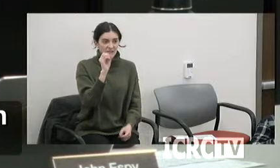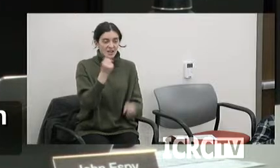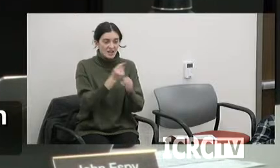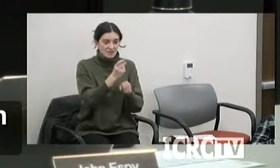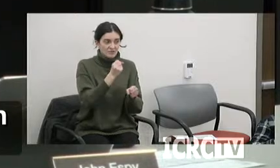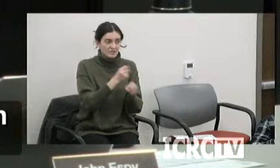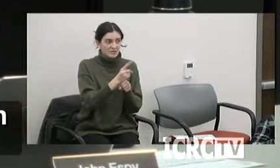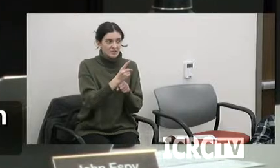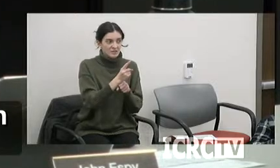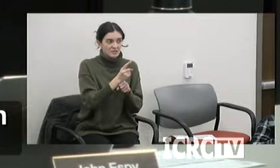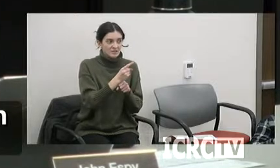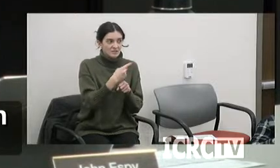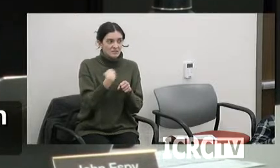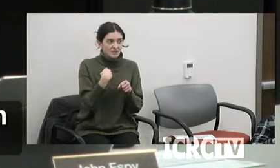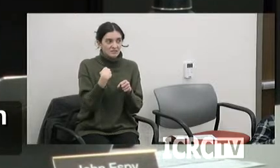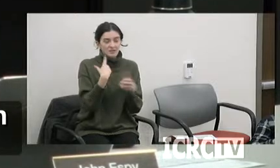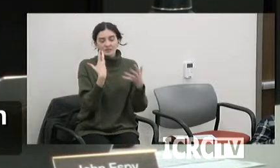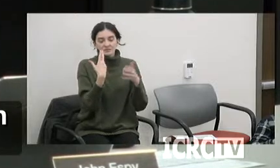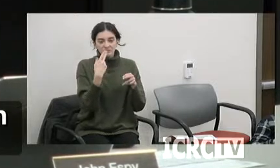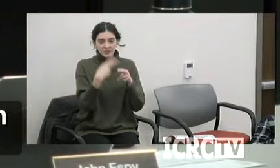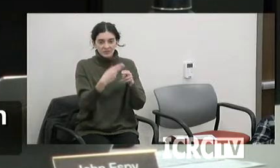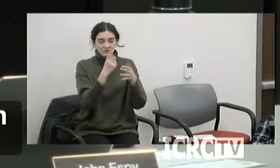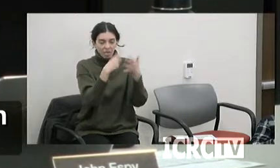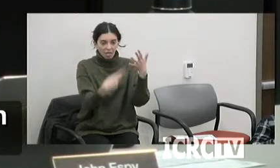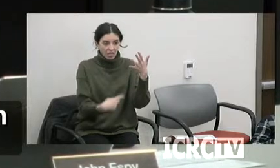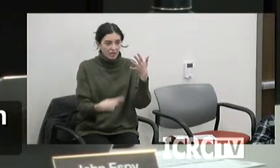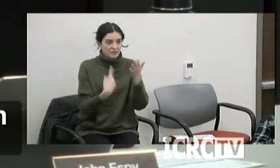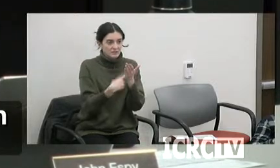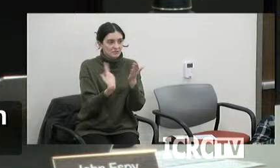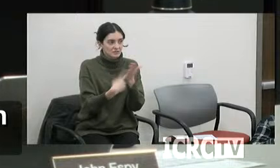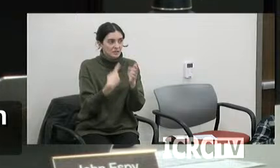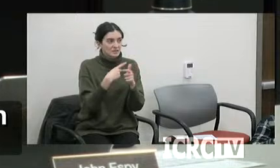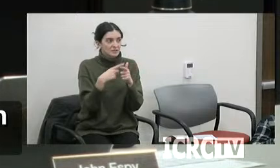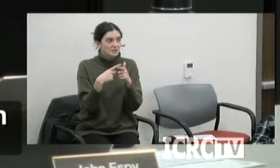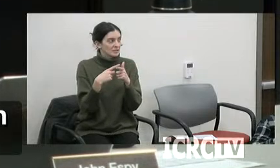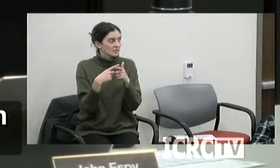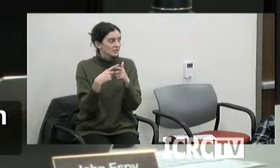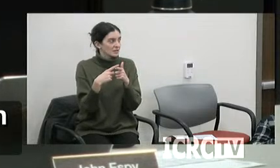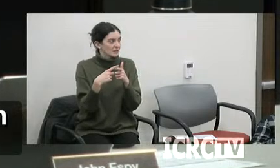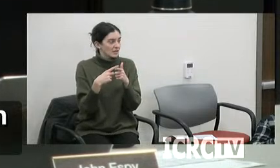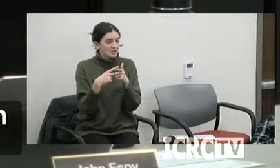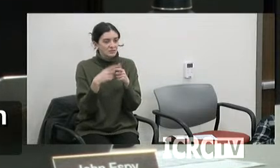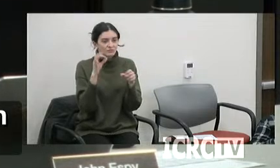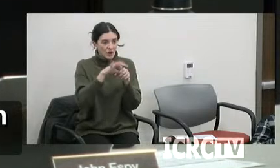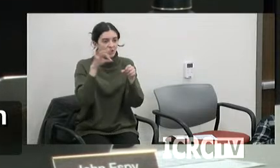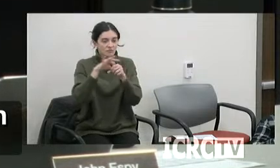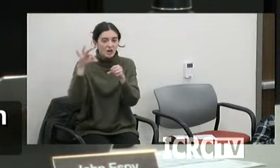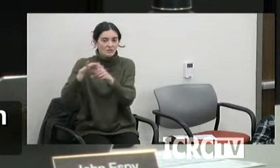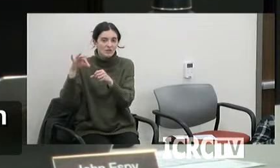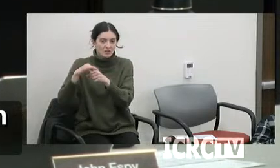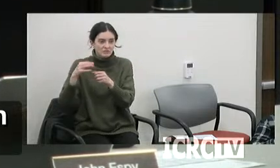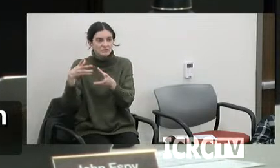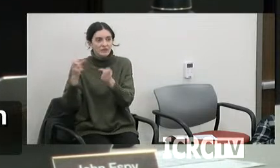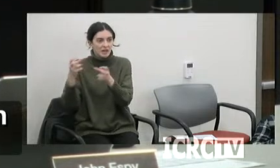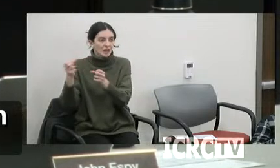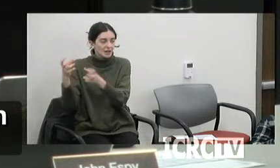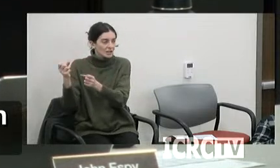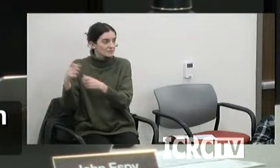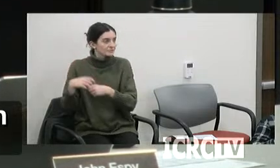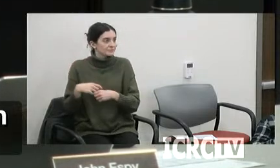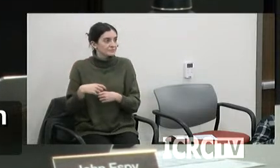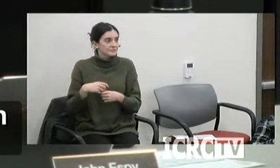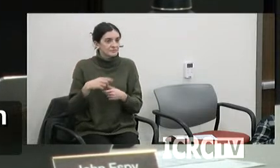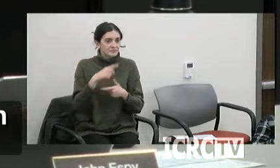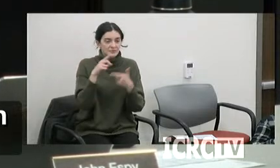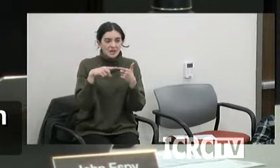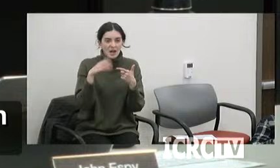I'll probably just talk through all of them, if that's okay, and then Then we'll vote one at a time. yeah, Yep, and that's answer fine. questions as needed.